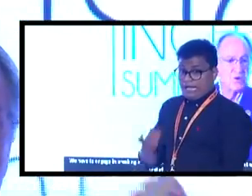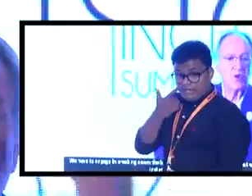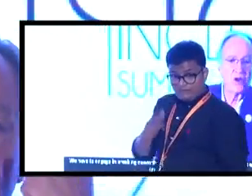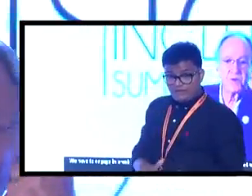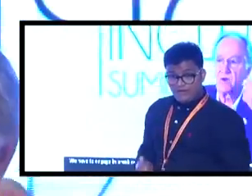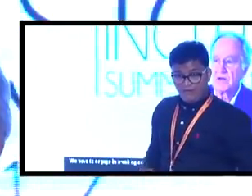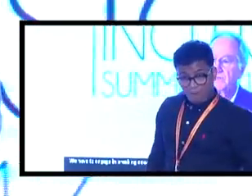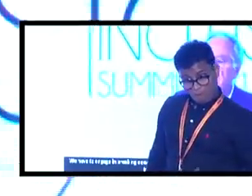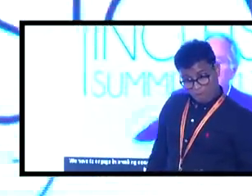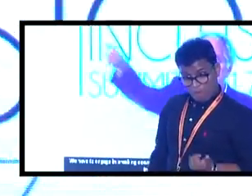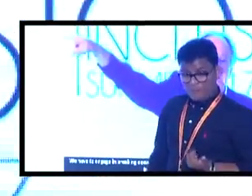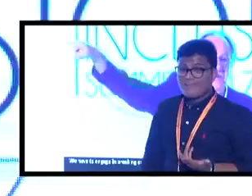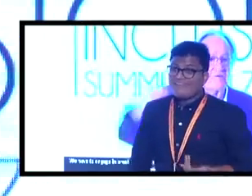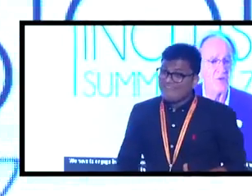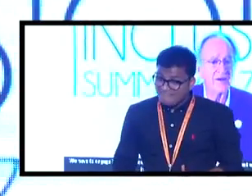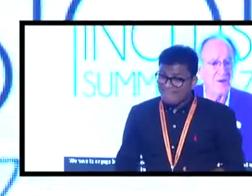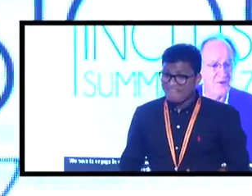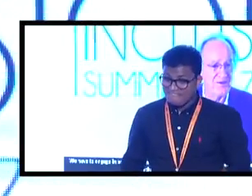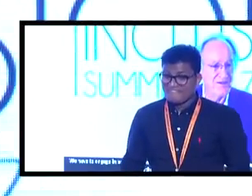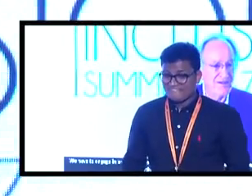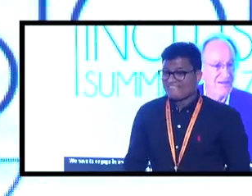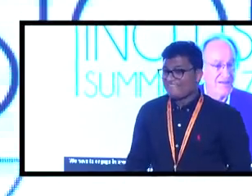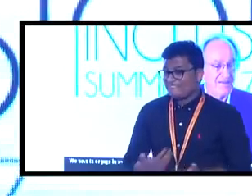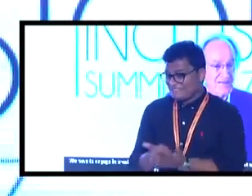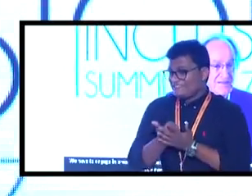Wow, you can call up a car, come pick you up, take you wherever you want to go.